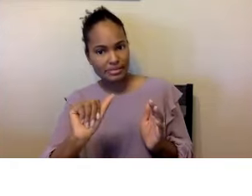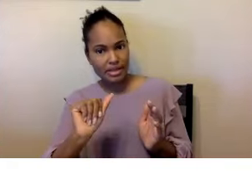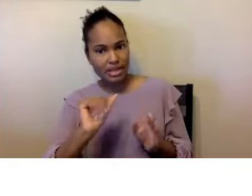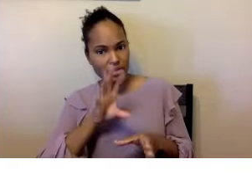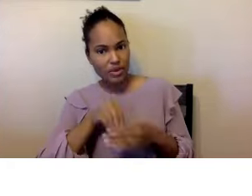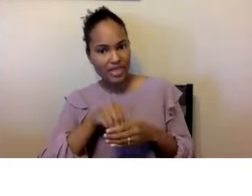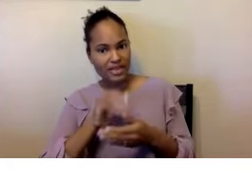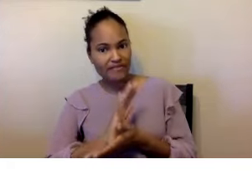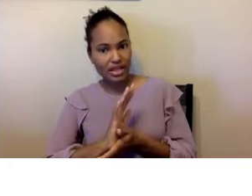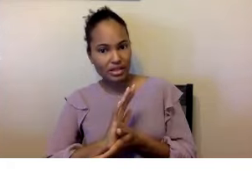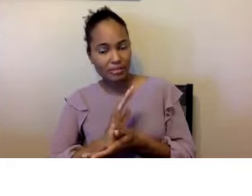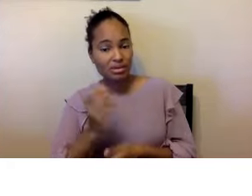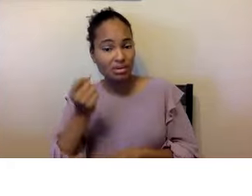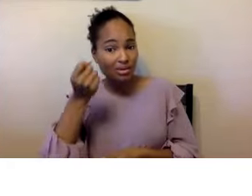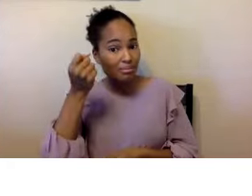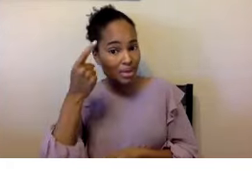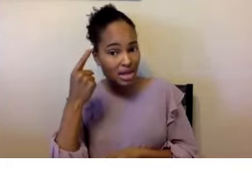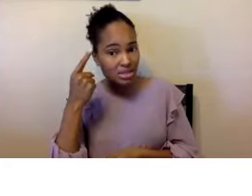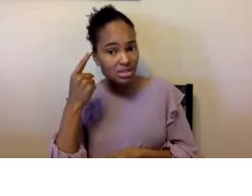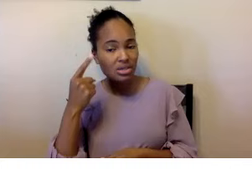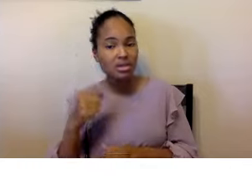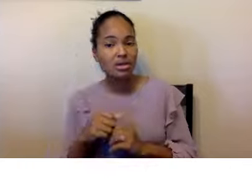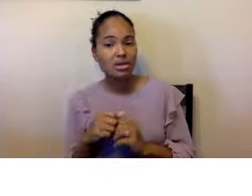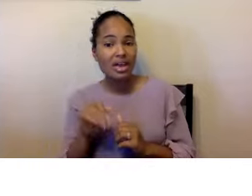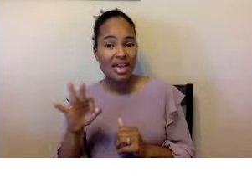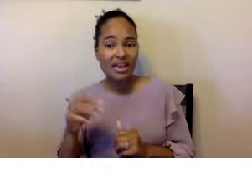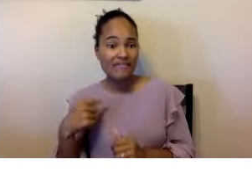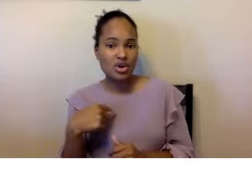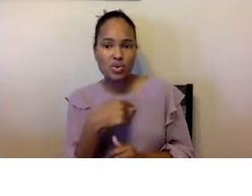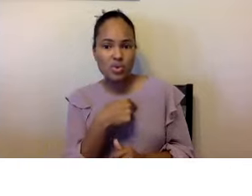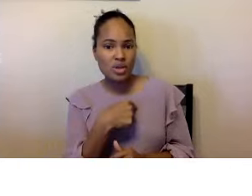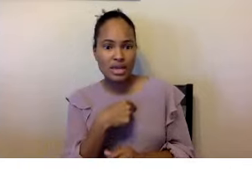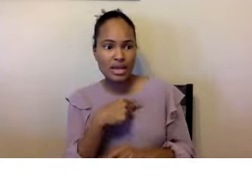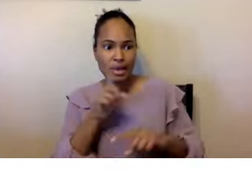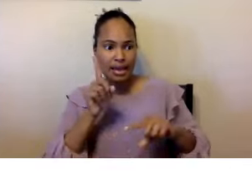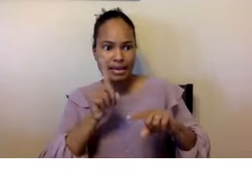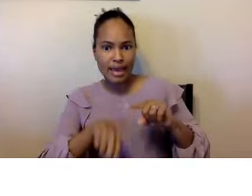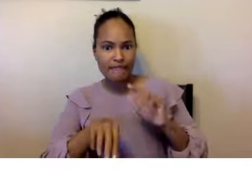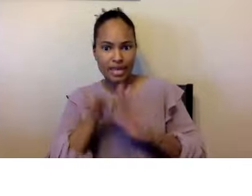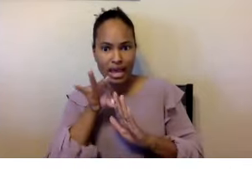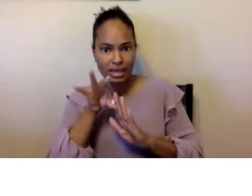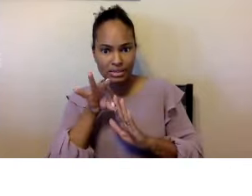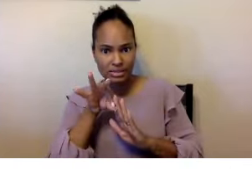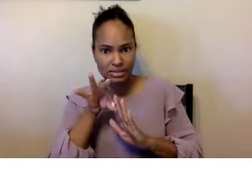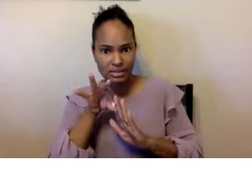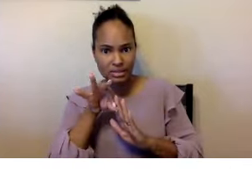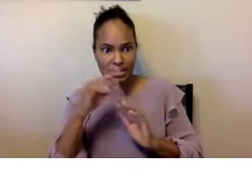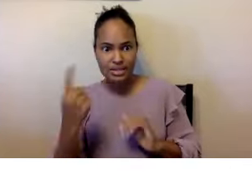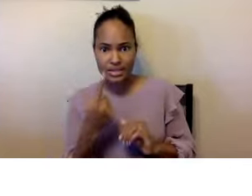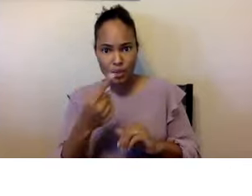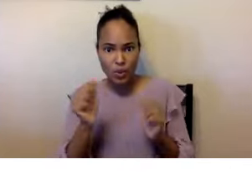But I mean, if we're not able to locate somebody with a